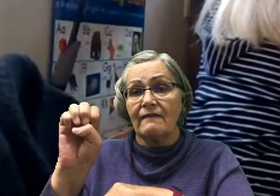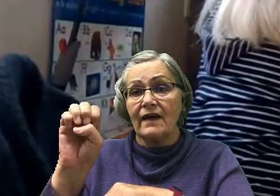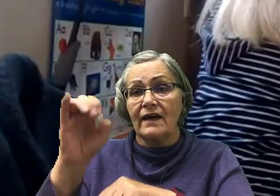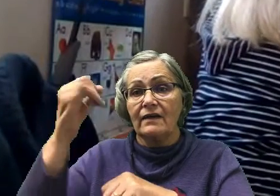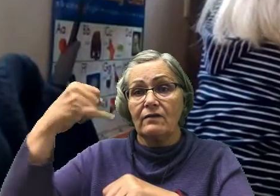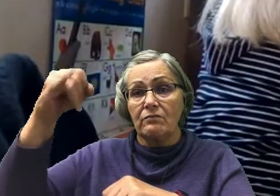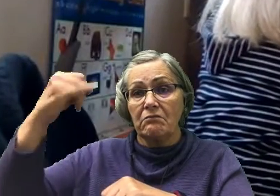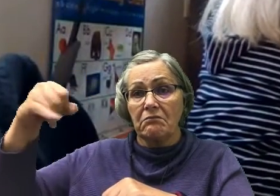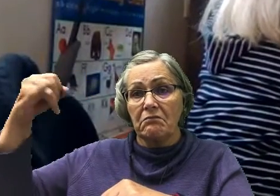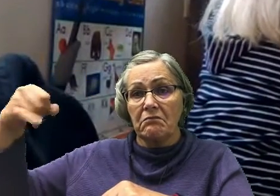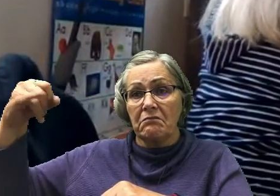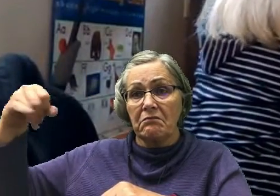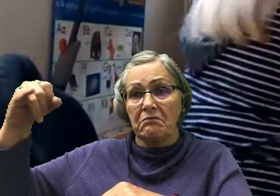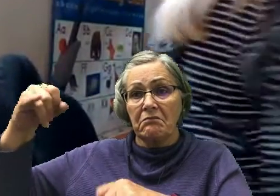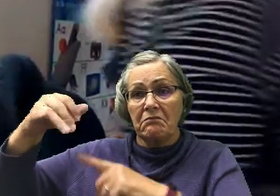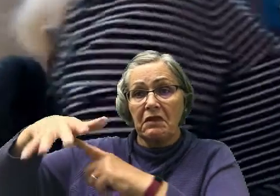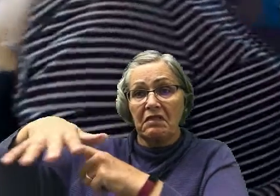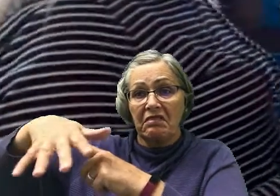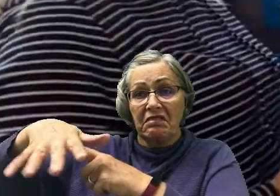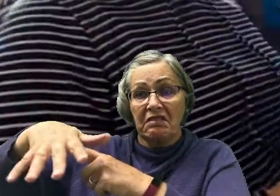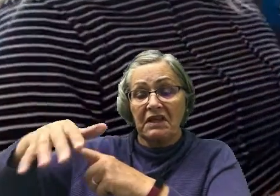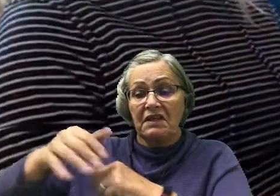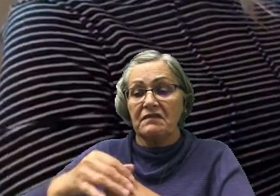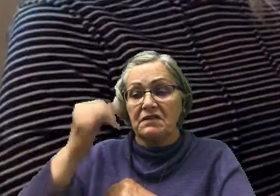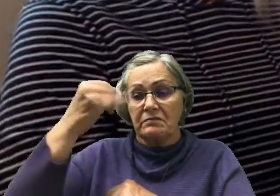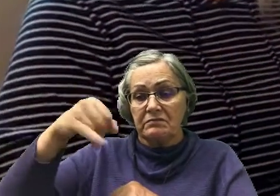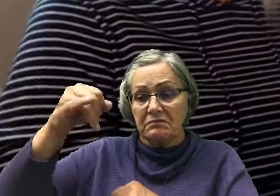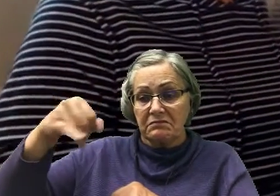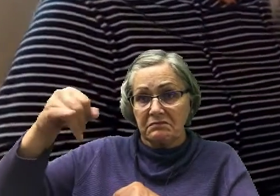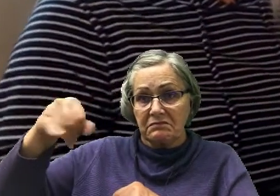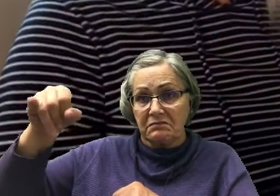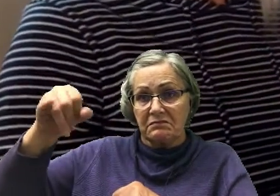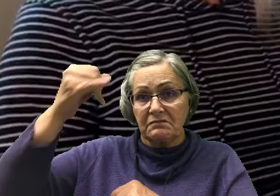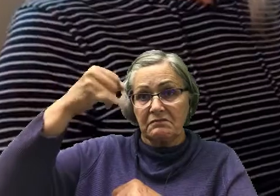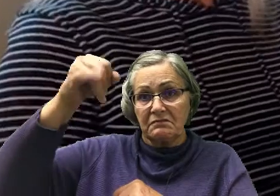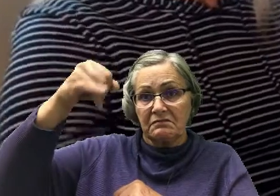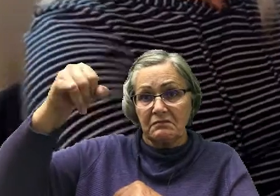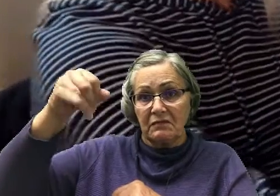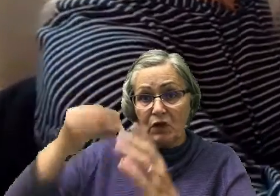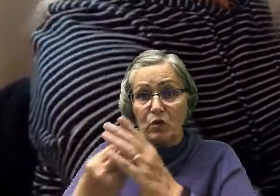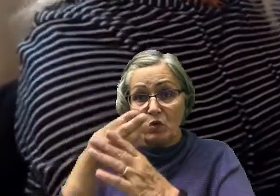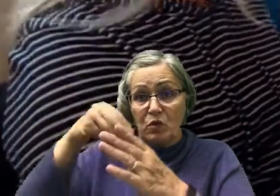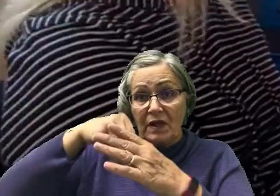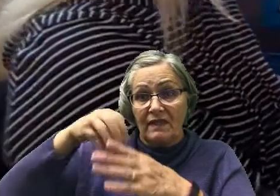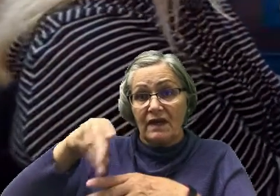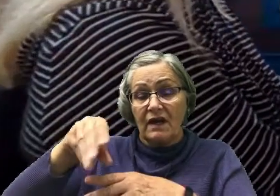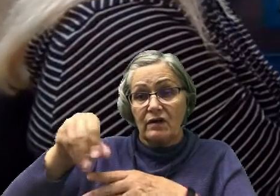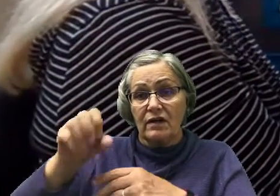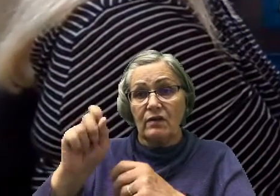maybe where they grew in the garden. Okay, let's go ahead and read our page together. Can you help